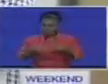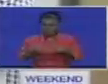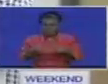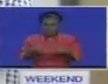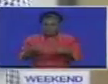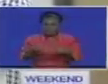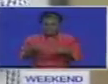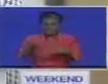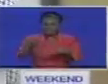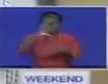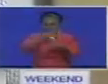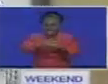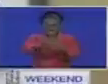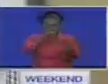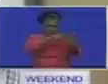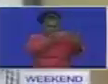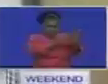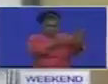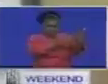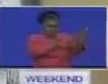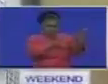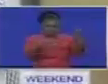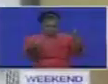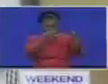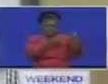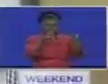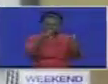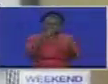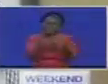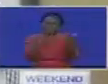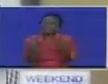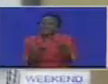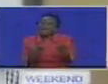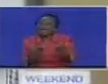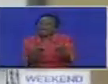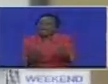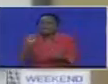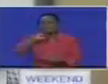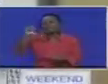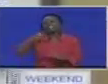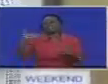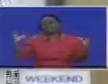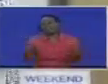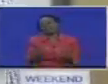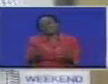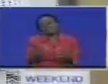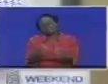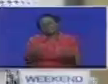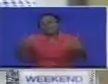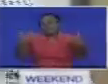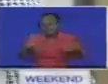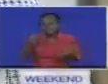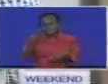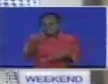they find a list of people from which to choose from. Where does that list come from? It comes from political parties. And it's the people, the rank and